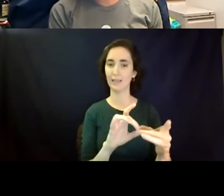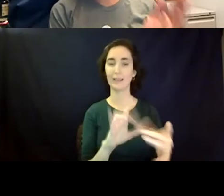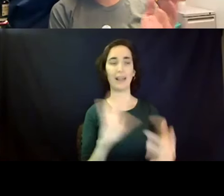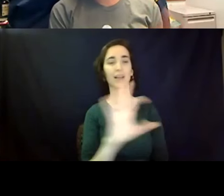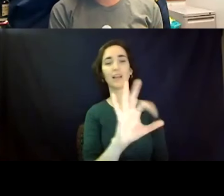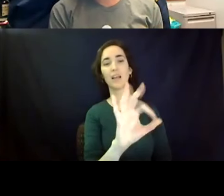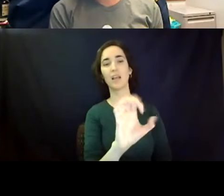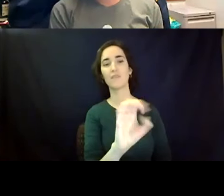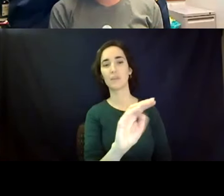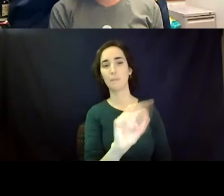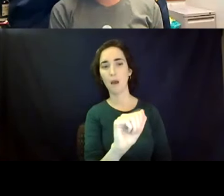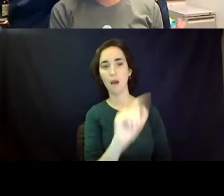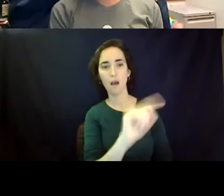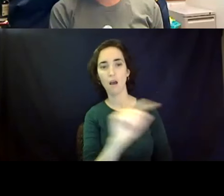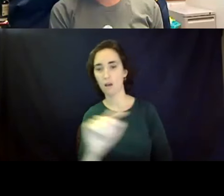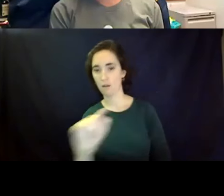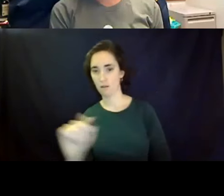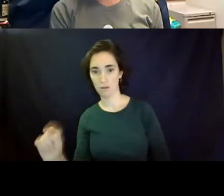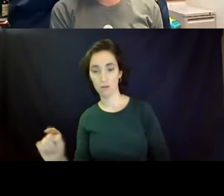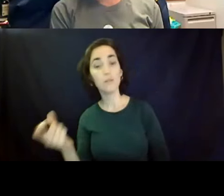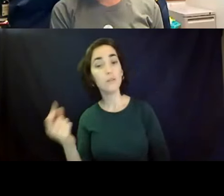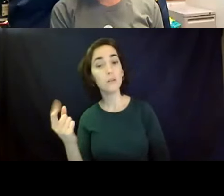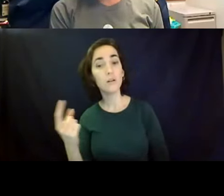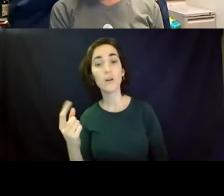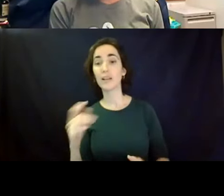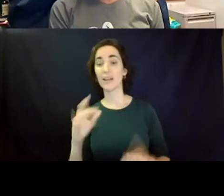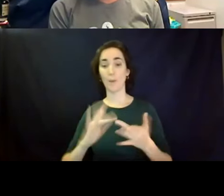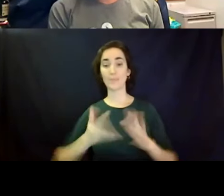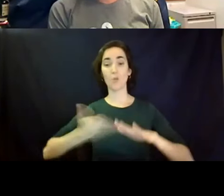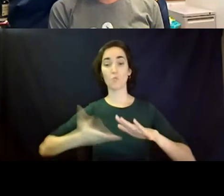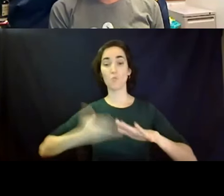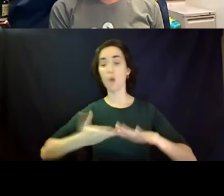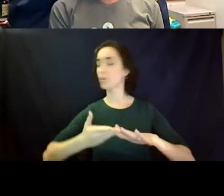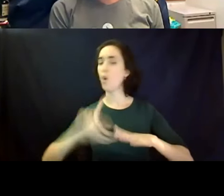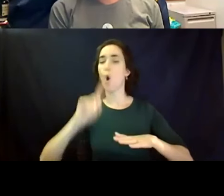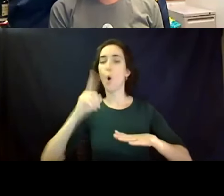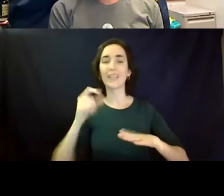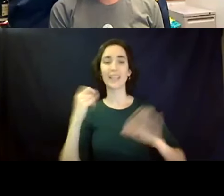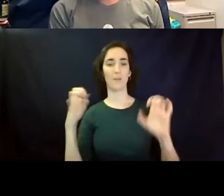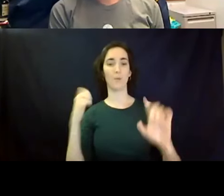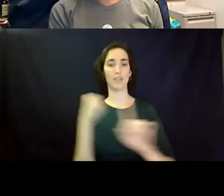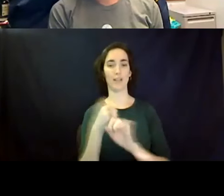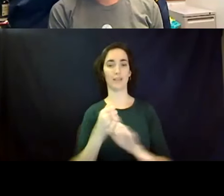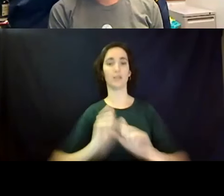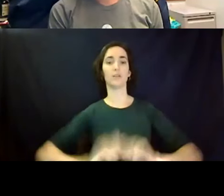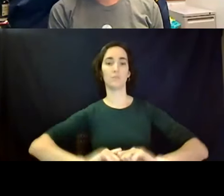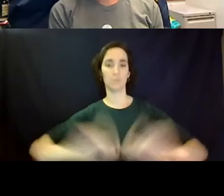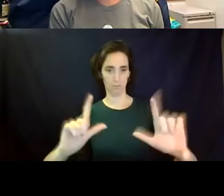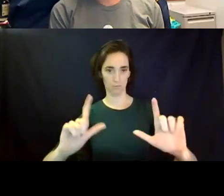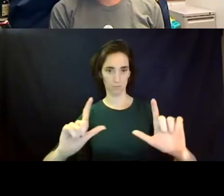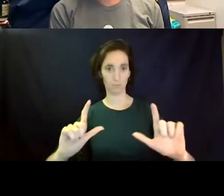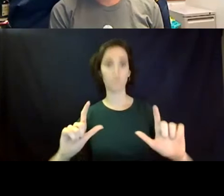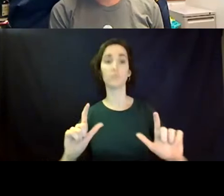stuff. This is only activated in an emergency. So when an emergency happens, you can go